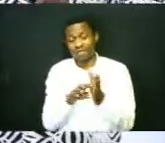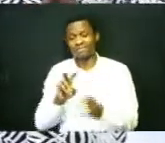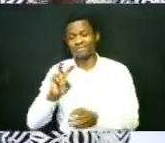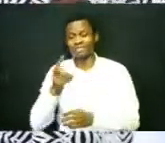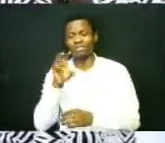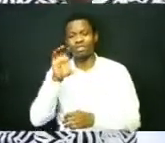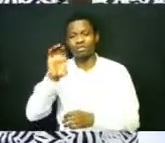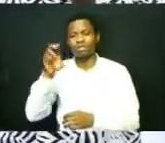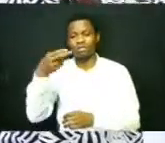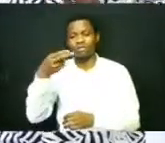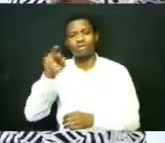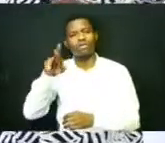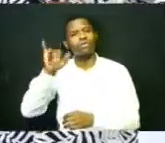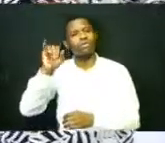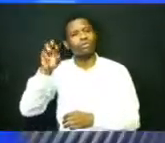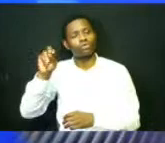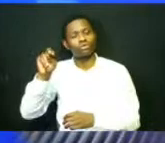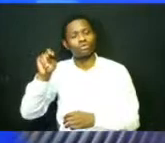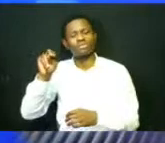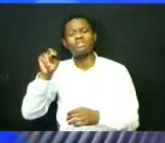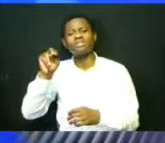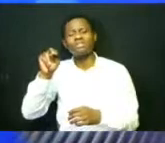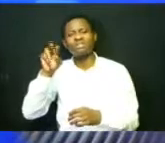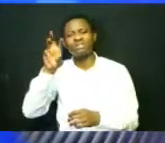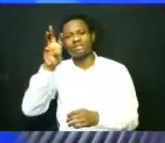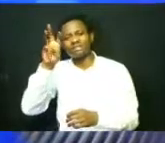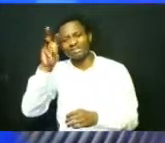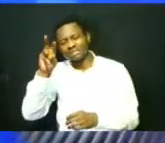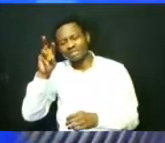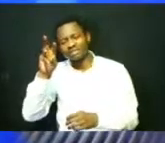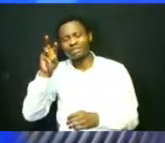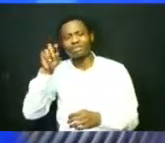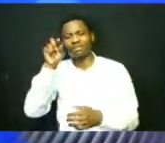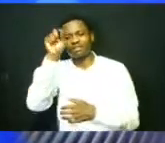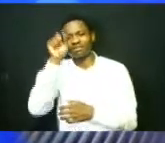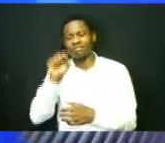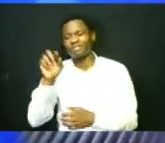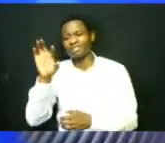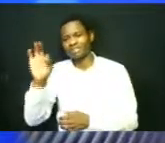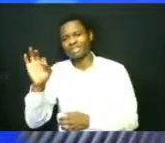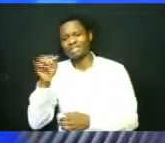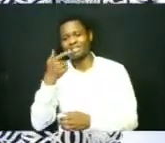2 Chronicles 16:9 says, for the eyes of the Lord run to and fro.